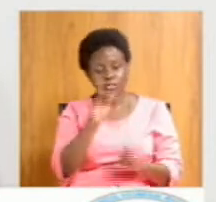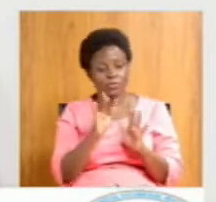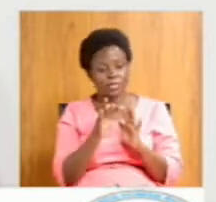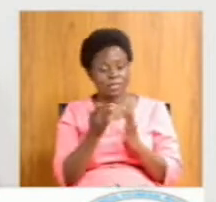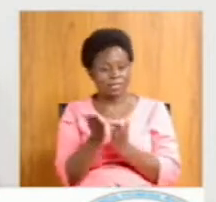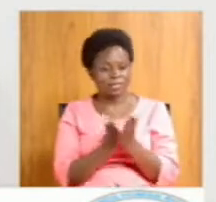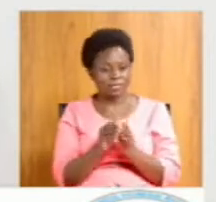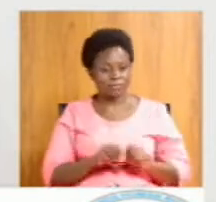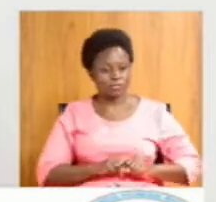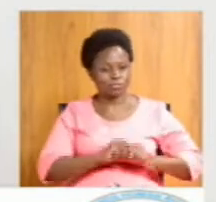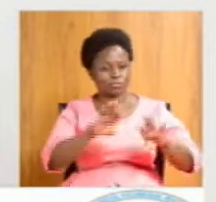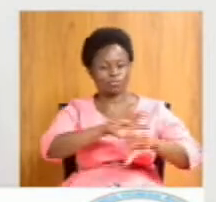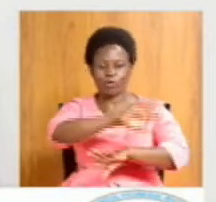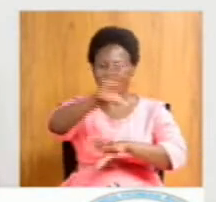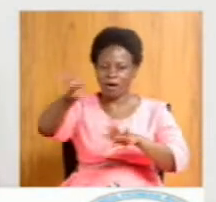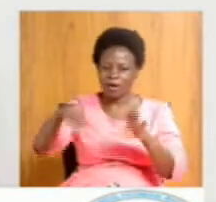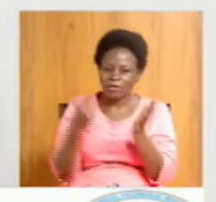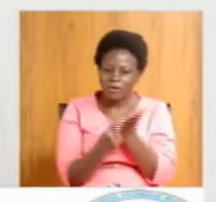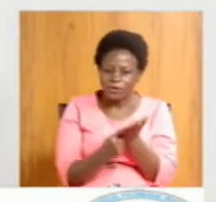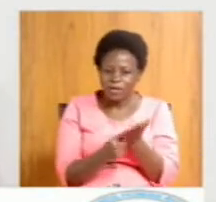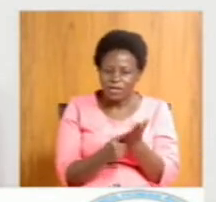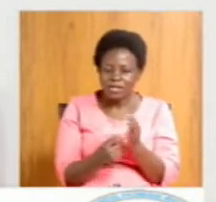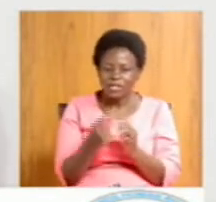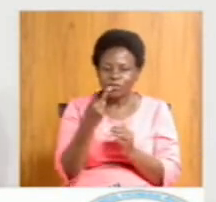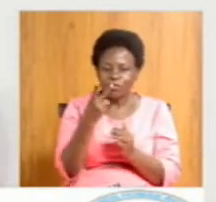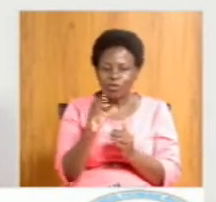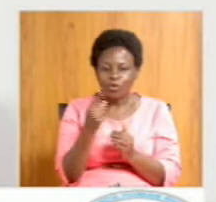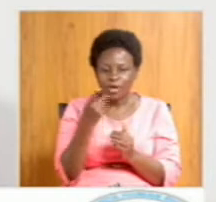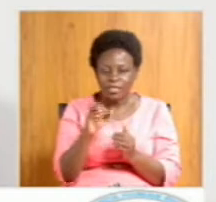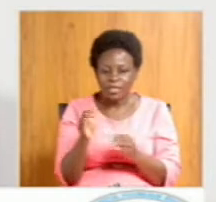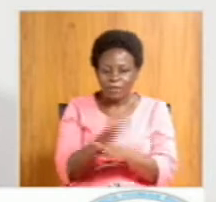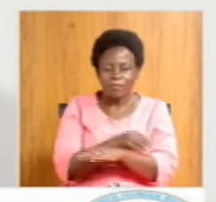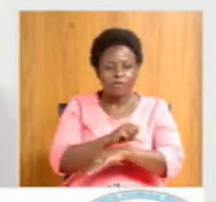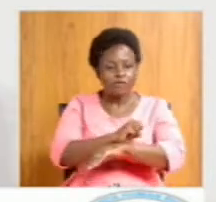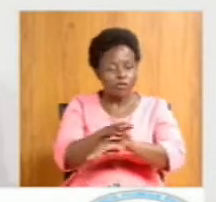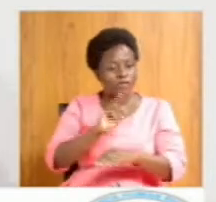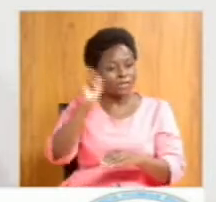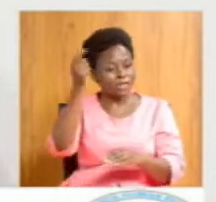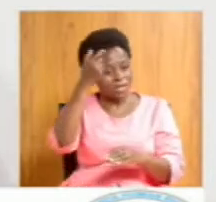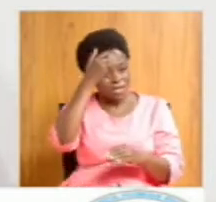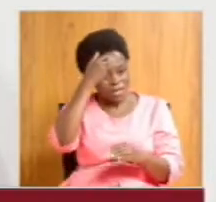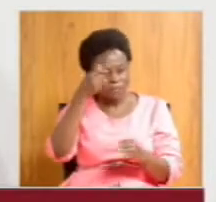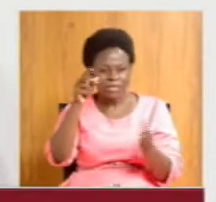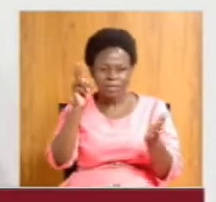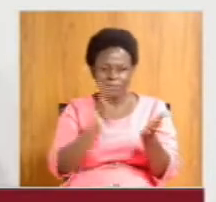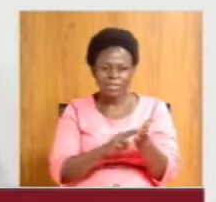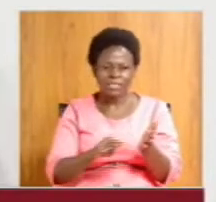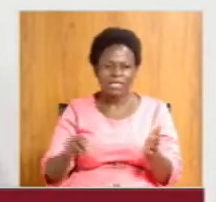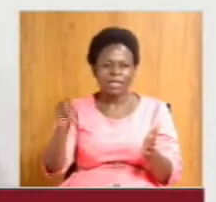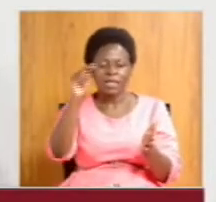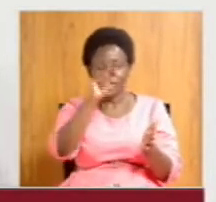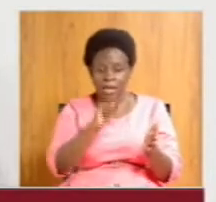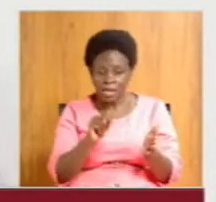extended to every corner of Uganda. And in 2018, even before COVID came, the government passed what is called the National